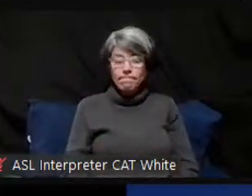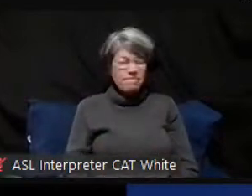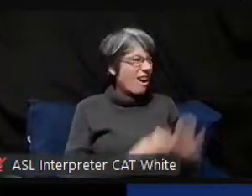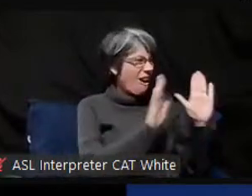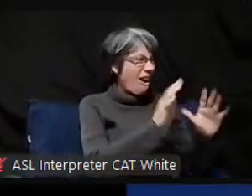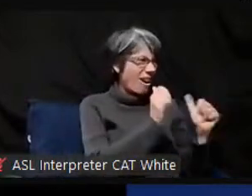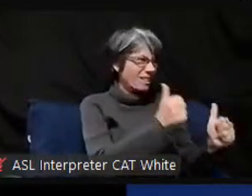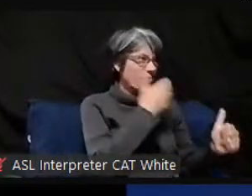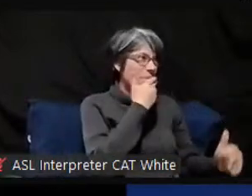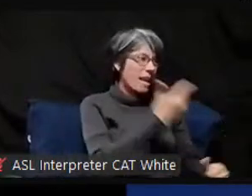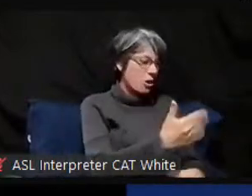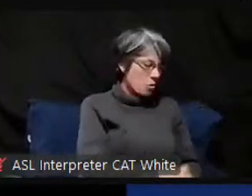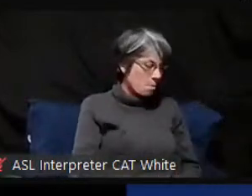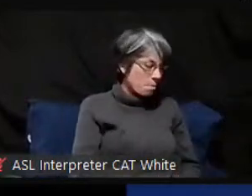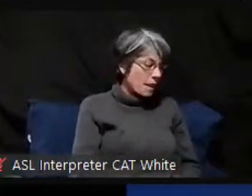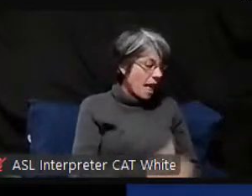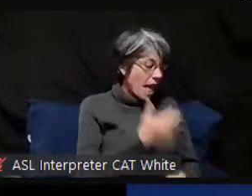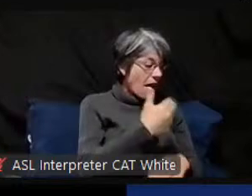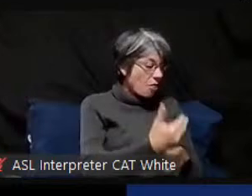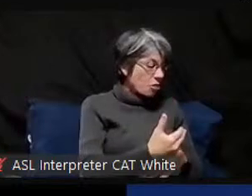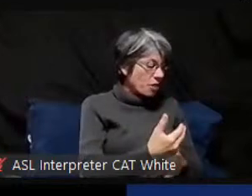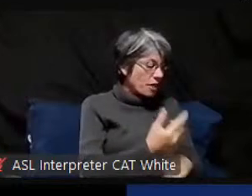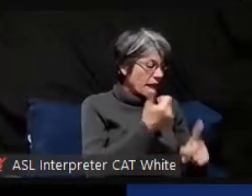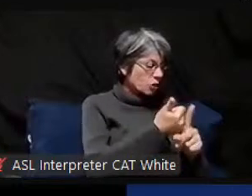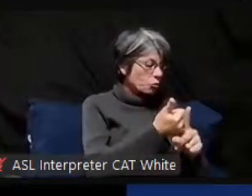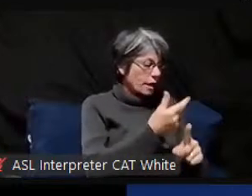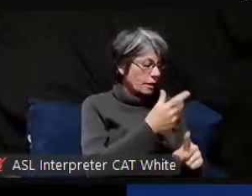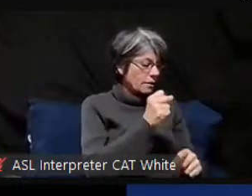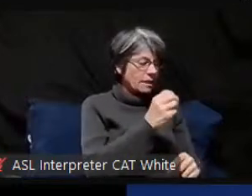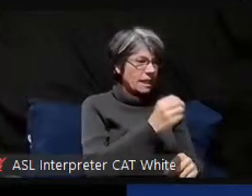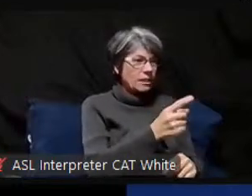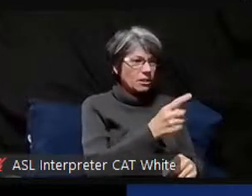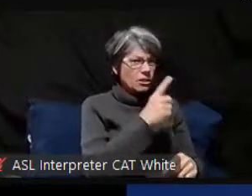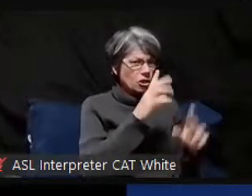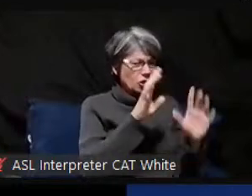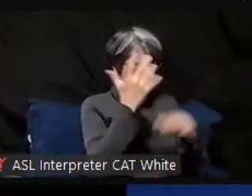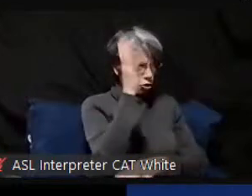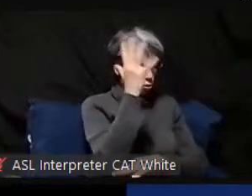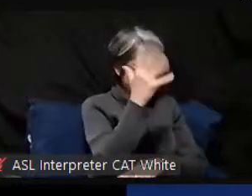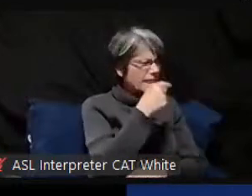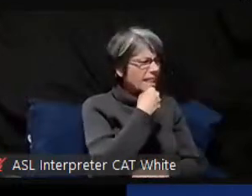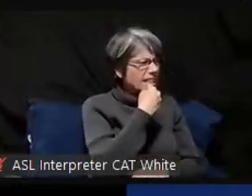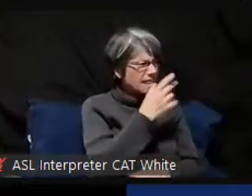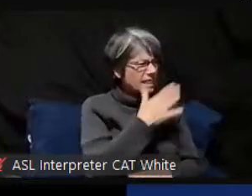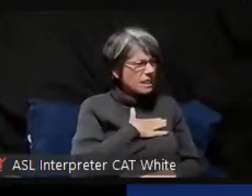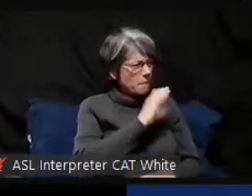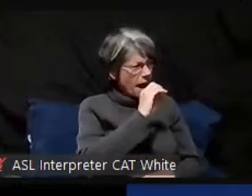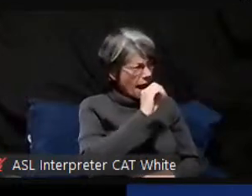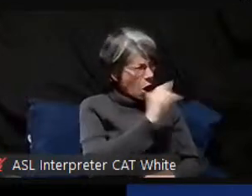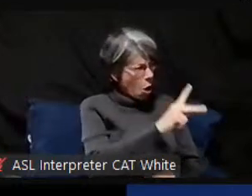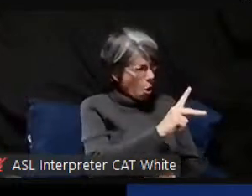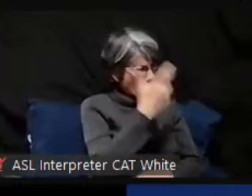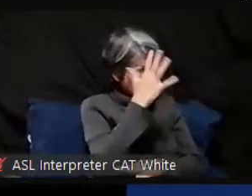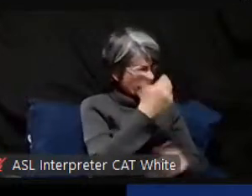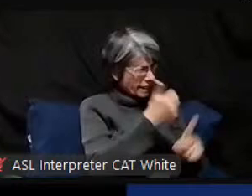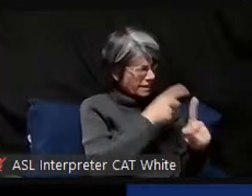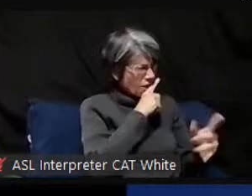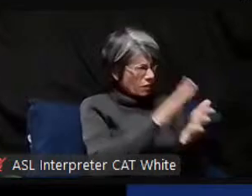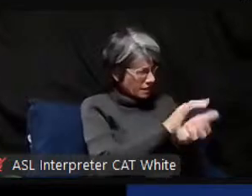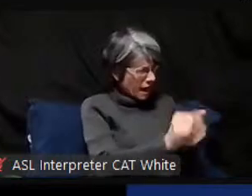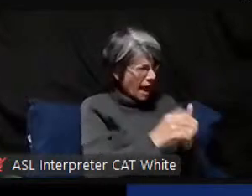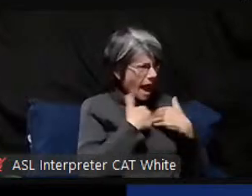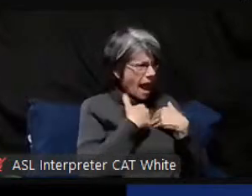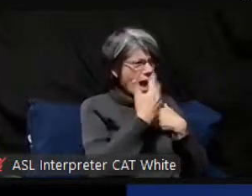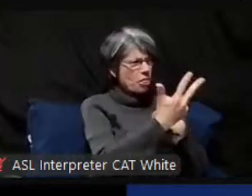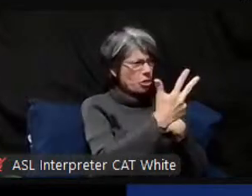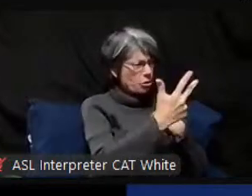Awesome, thank you. And the next one is about trees. This one says, my oak tree was damaged and had 3